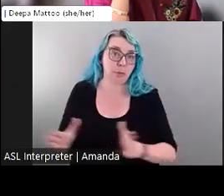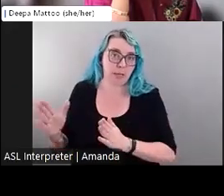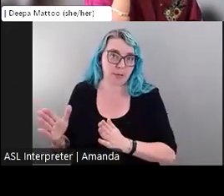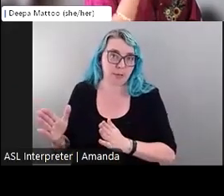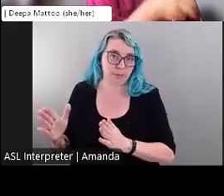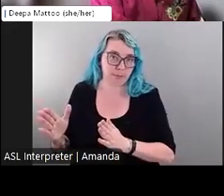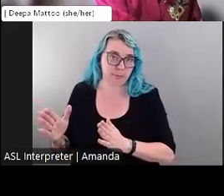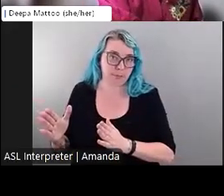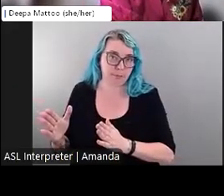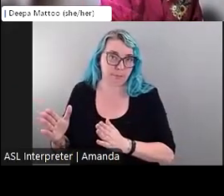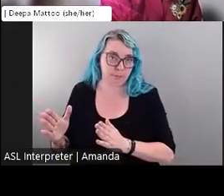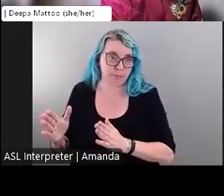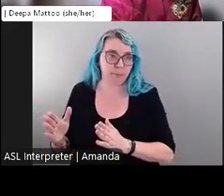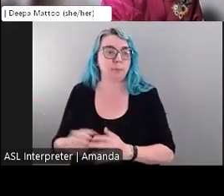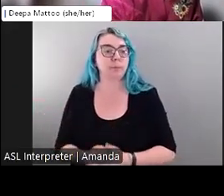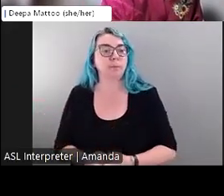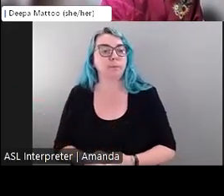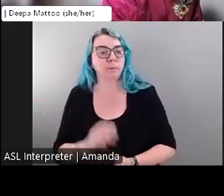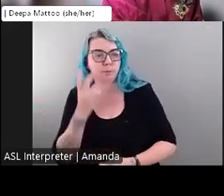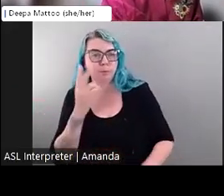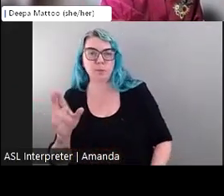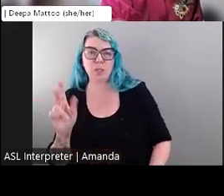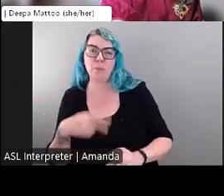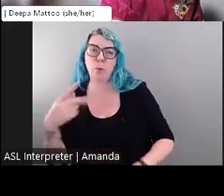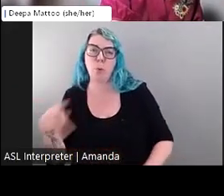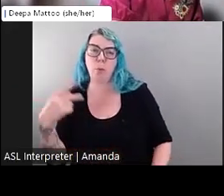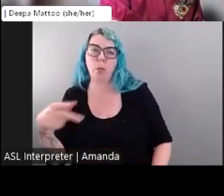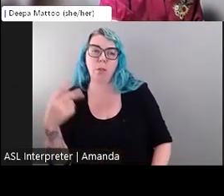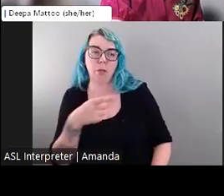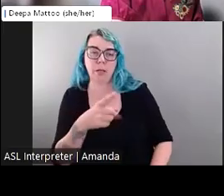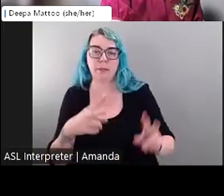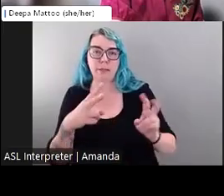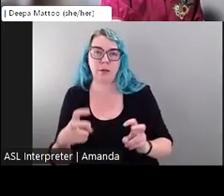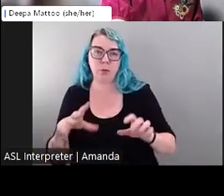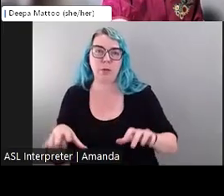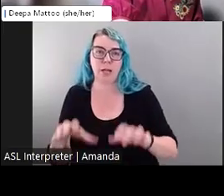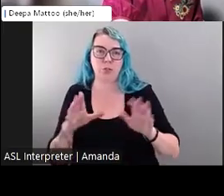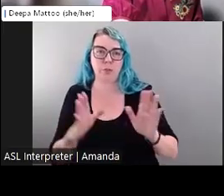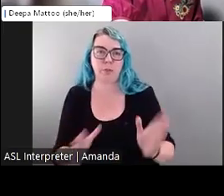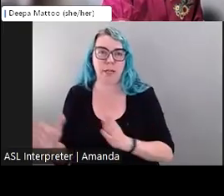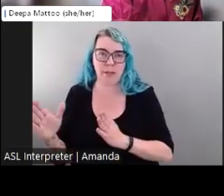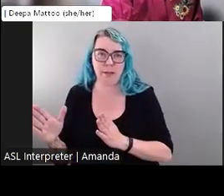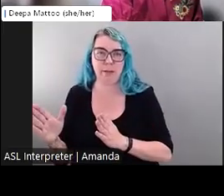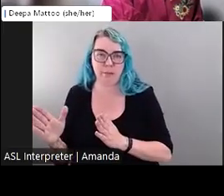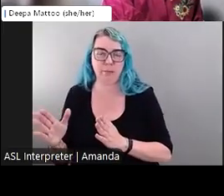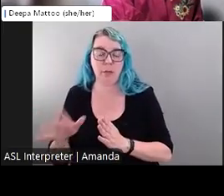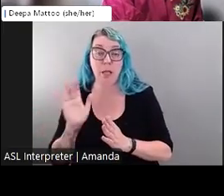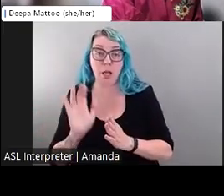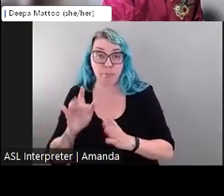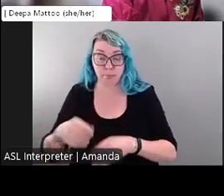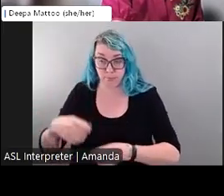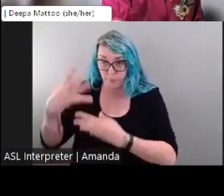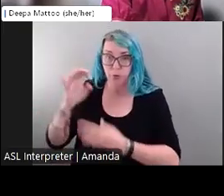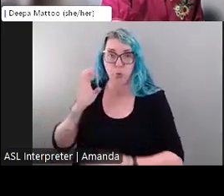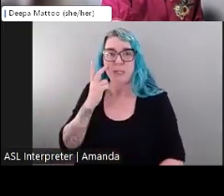all the way down to the bottom, you'll see this button here that says Download Action Plan. When you open that up, you'll see that there are 3 different action